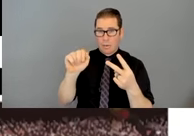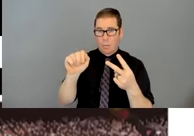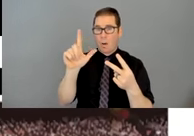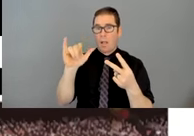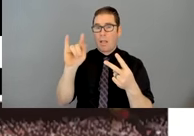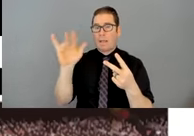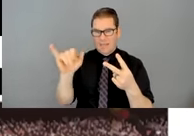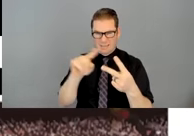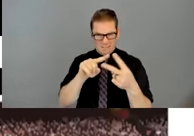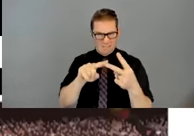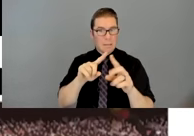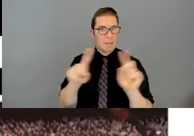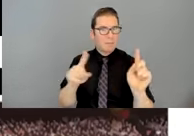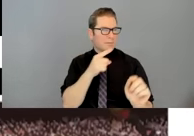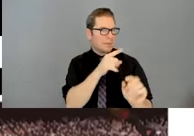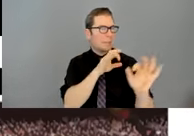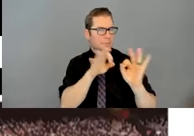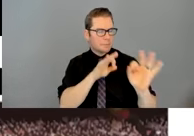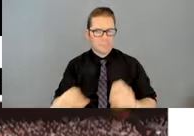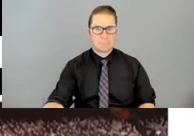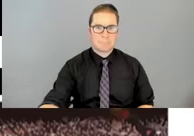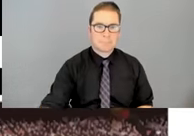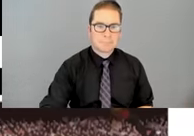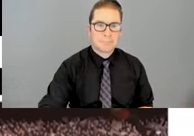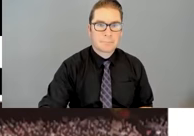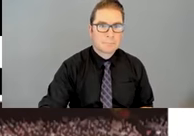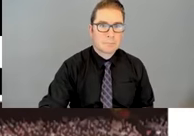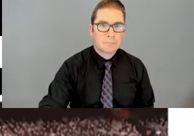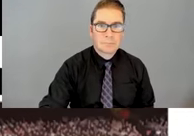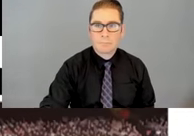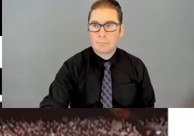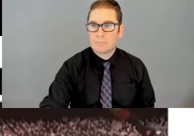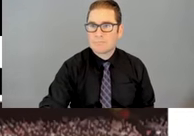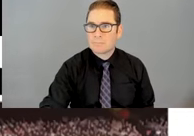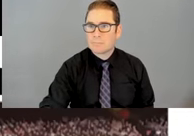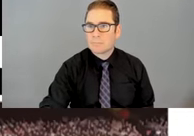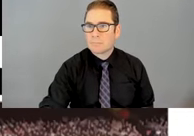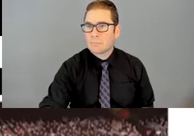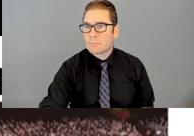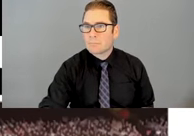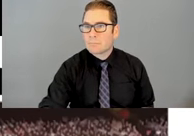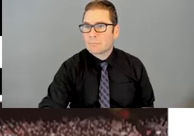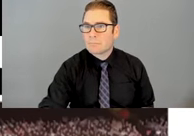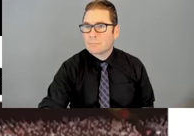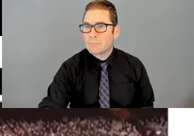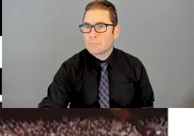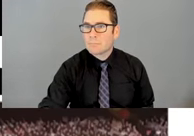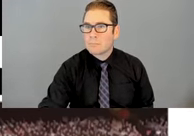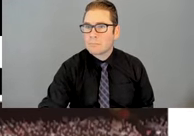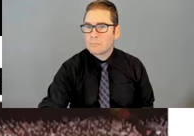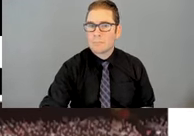Yeah, I think that a lot of people have seen a similar image to this one, but